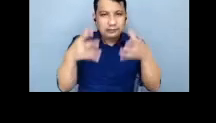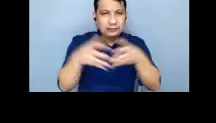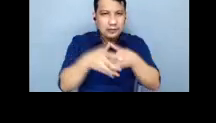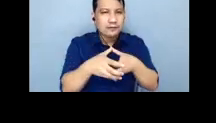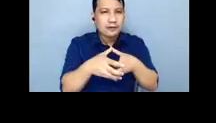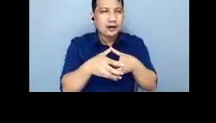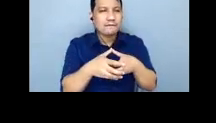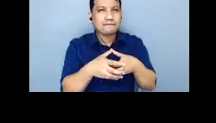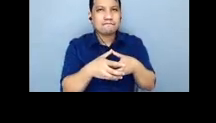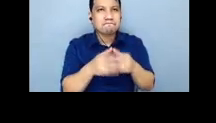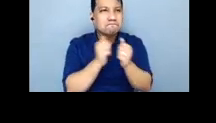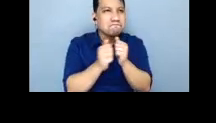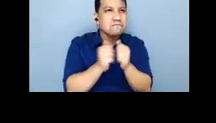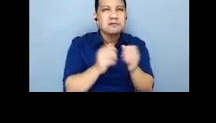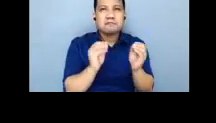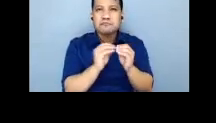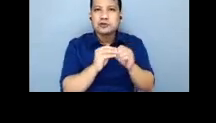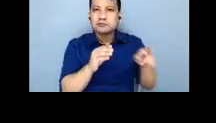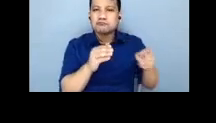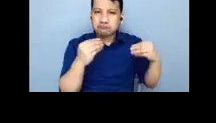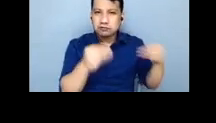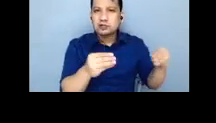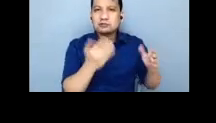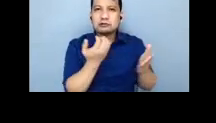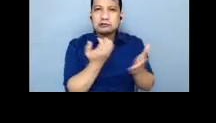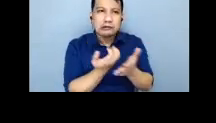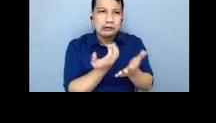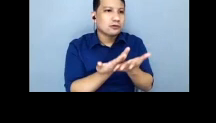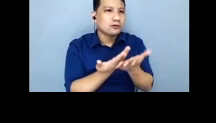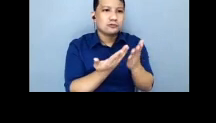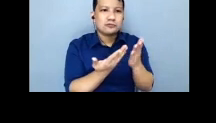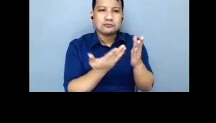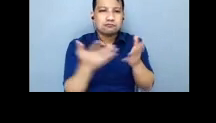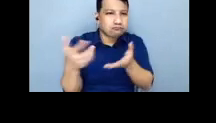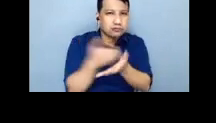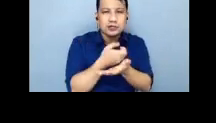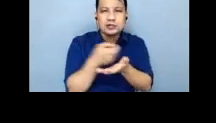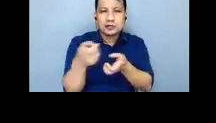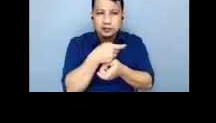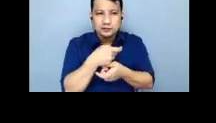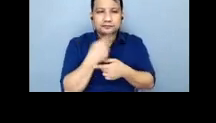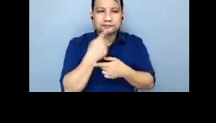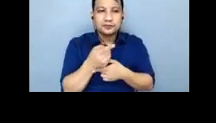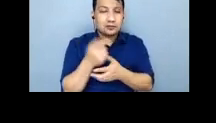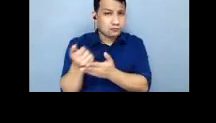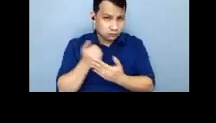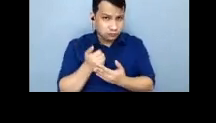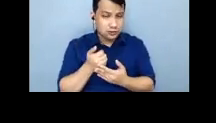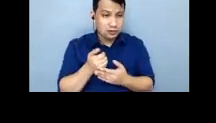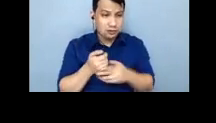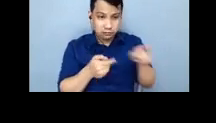for it, meaning there is more motivation in the economic sense for it to be harvested. which helps address